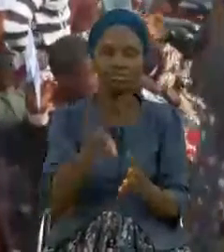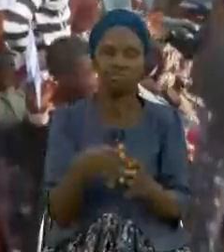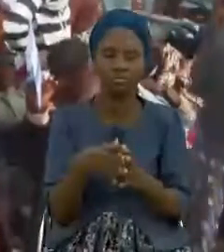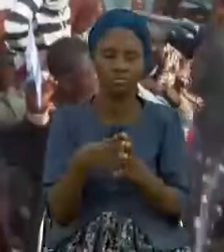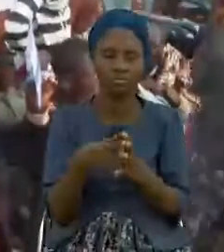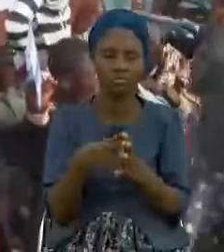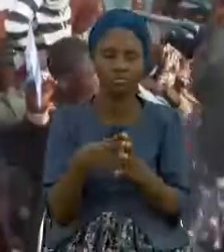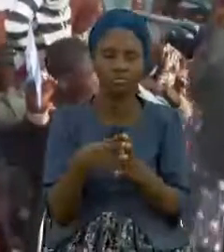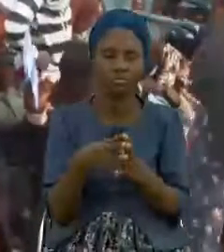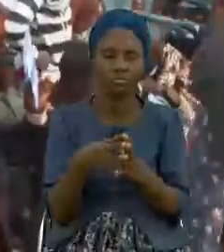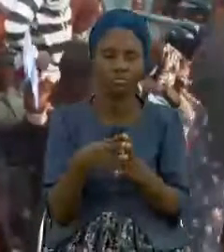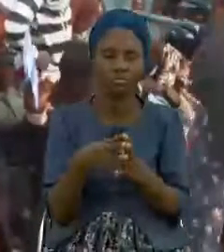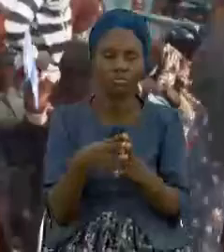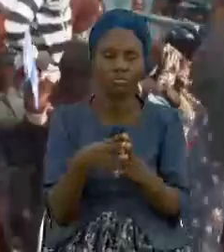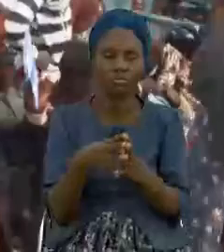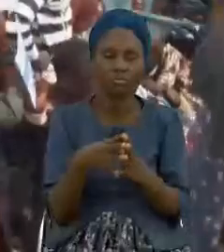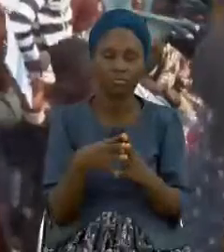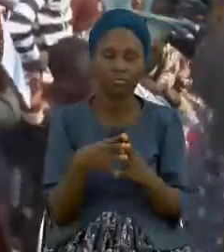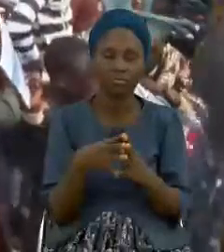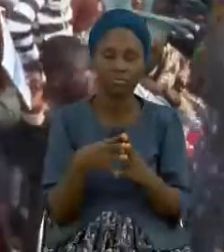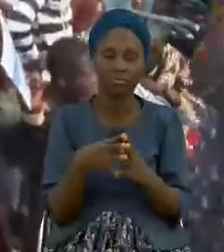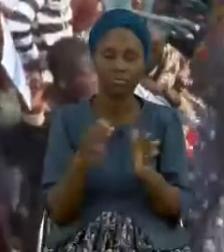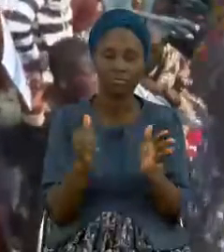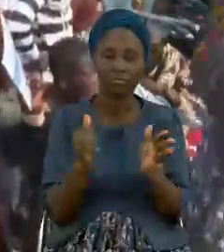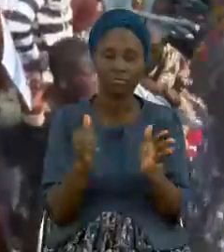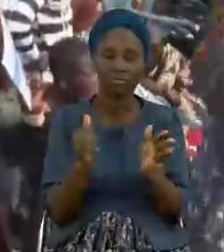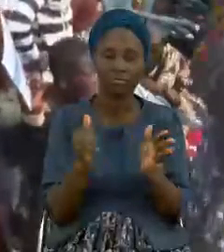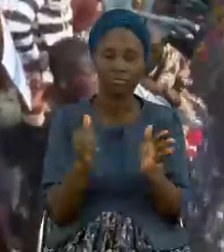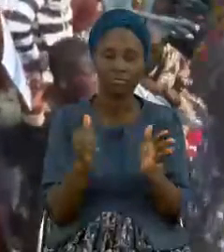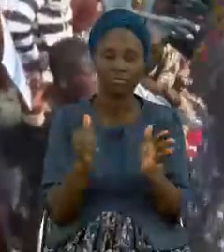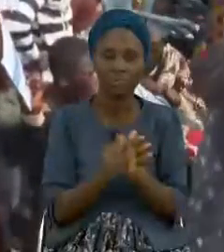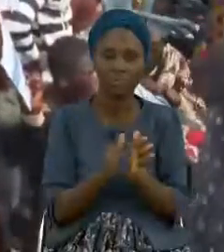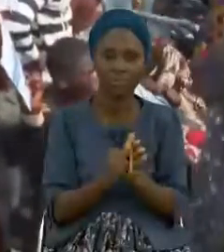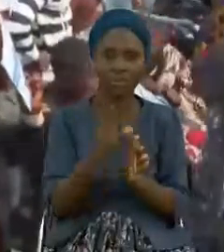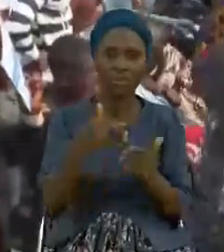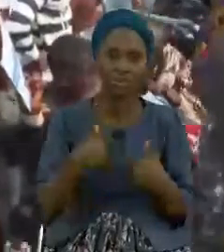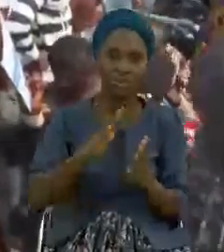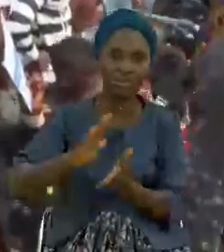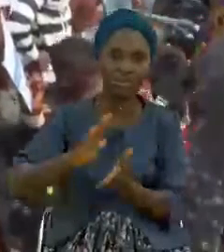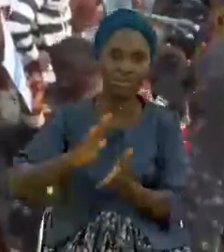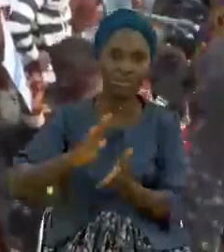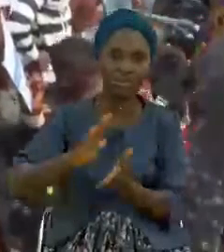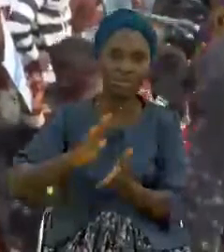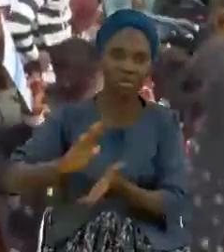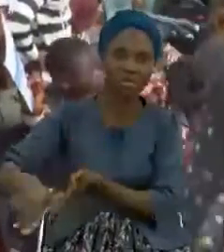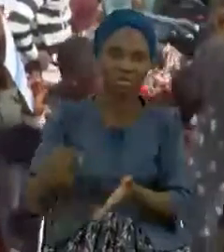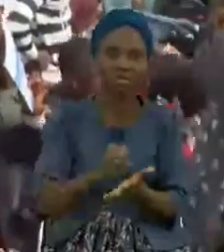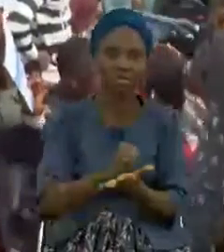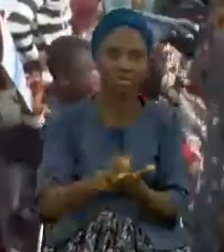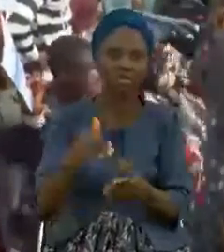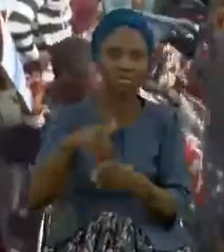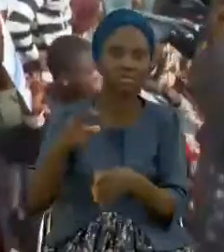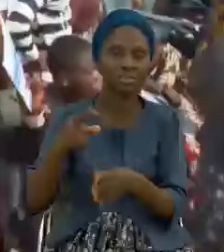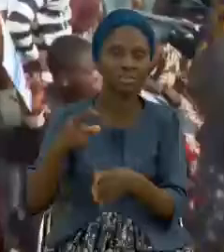That you have led the sanctification in the church. You don't carry it home.